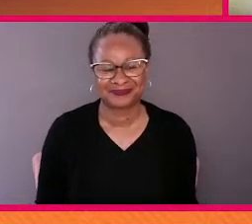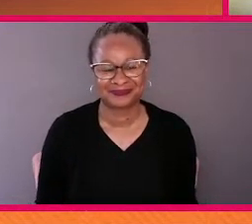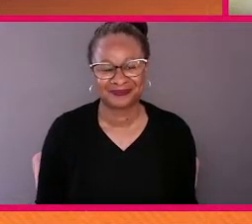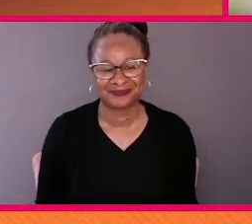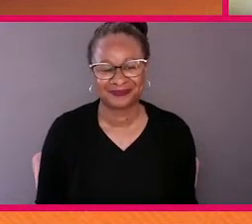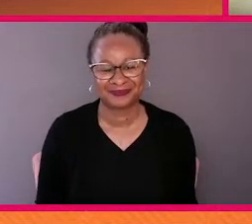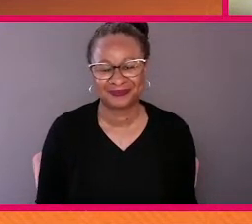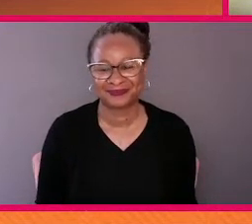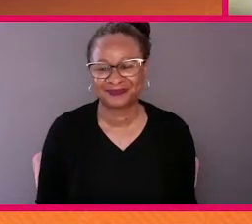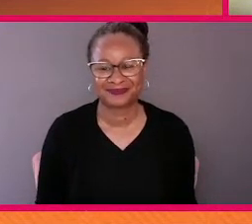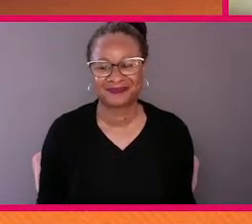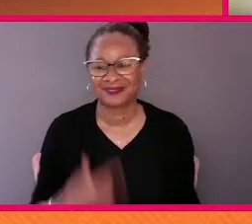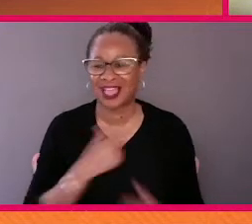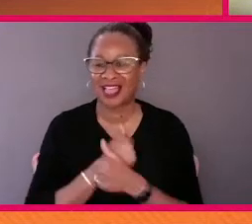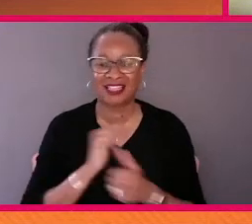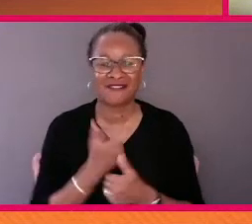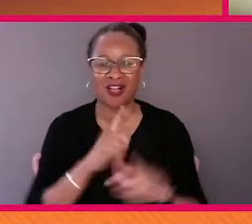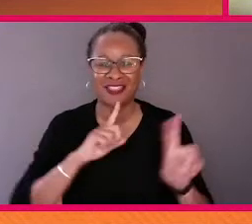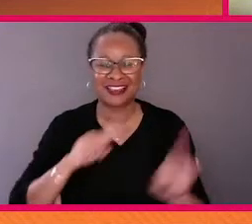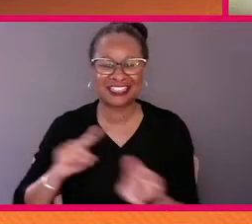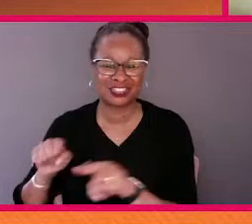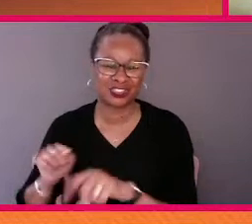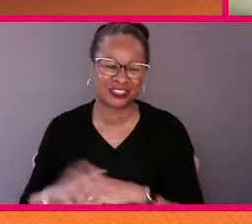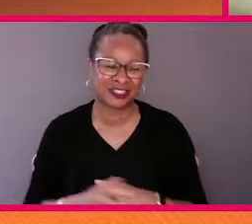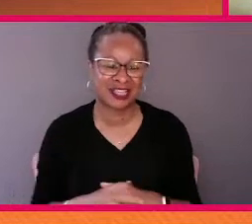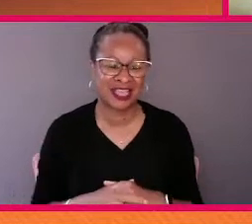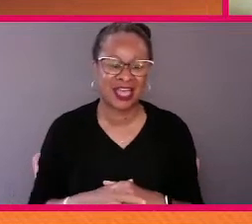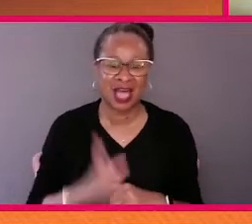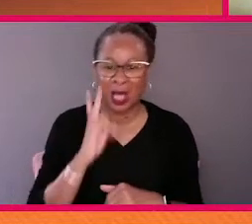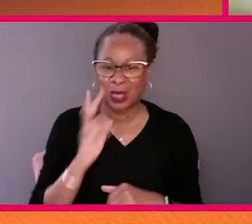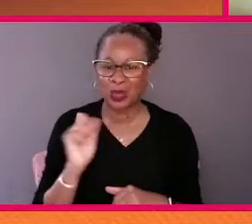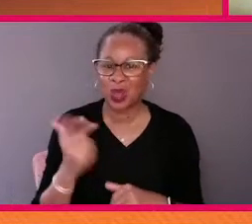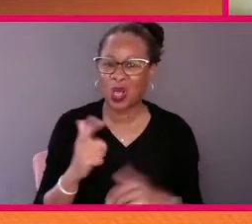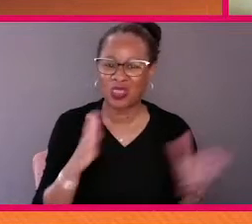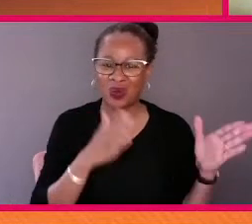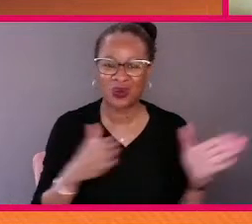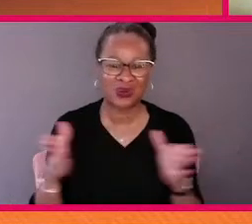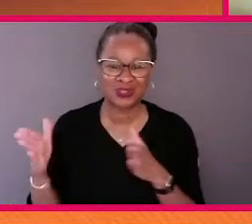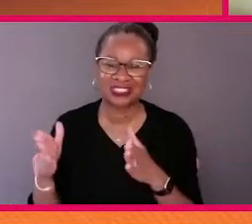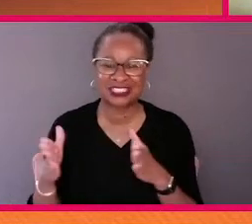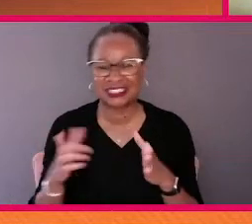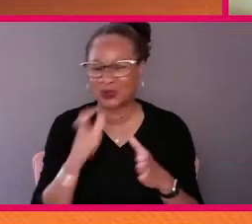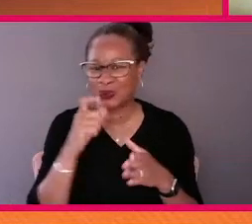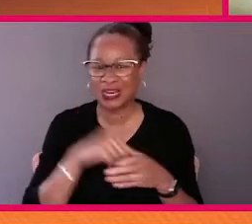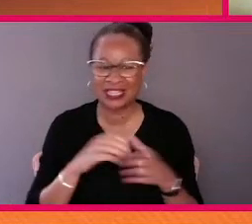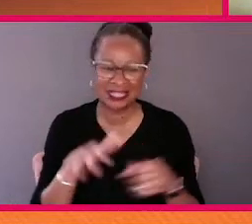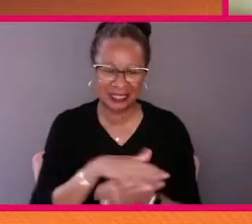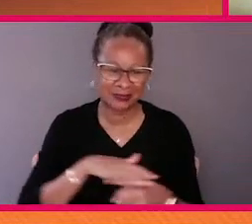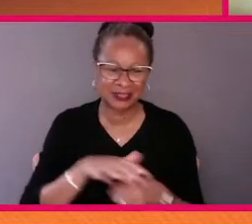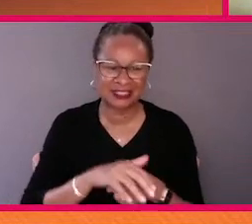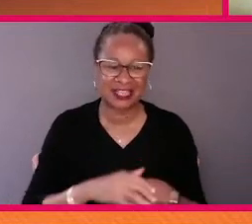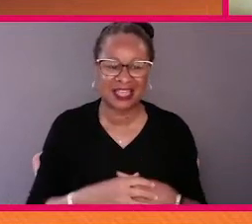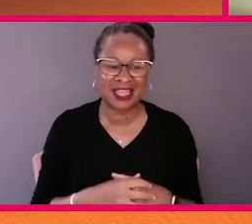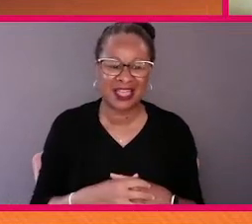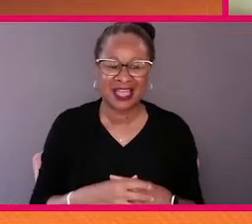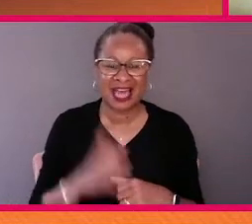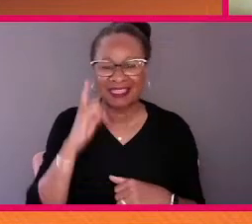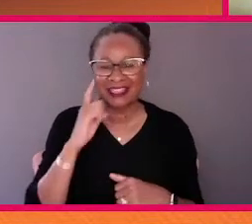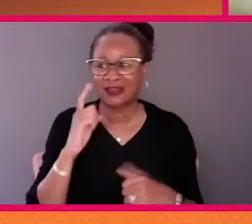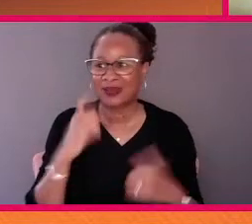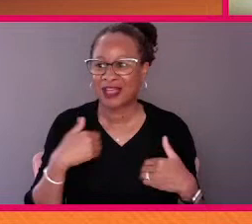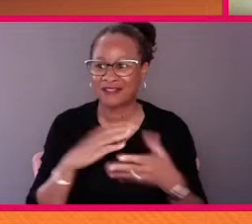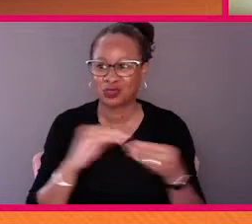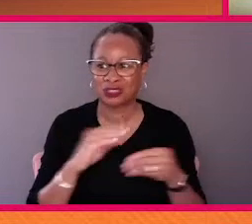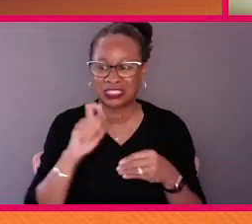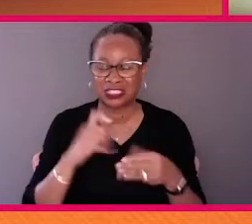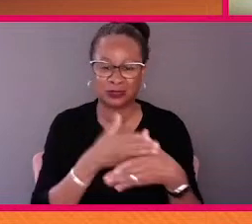I love all these answers. Looking at all the organizations here in the space, I think these are stories that need to be told.